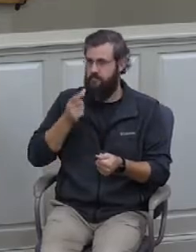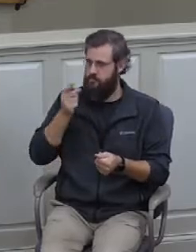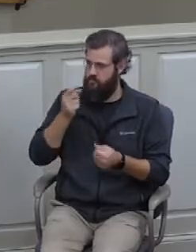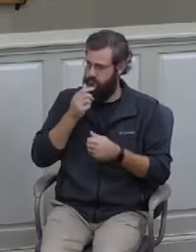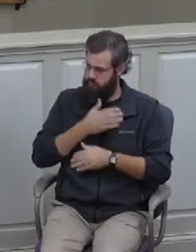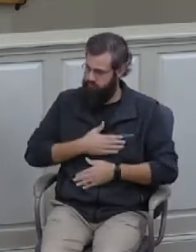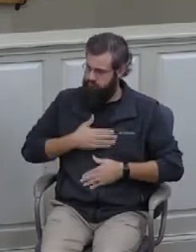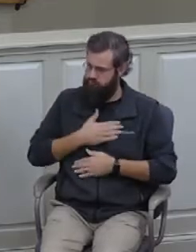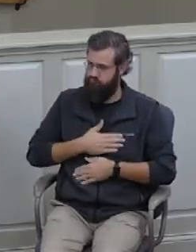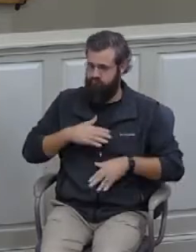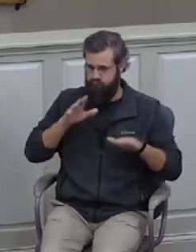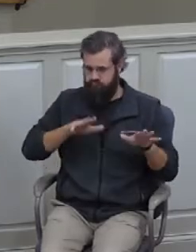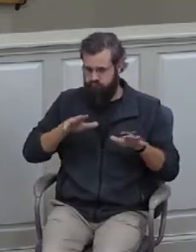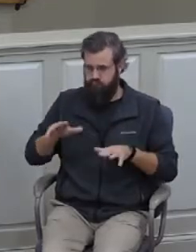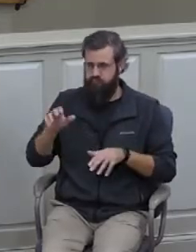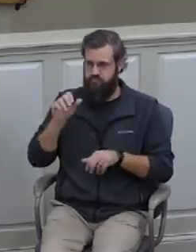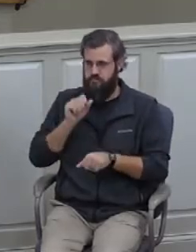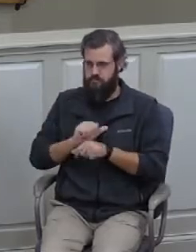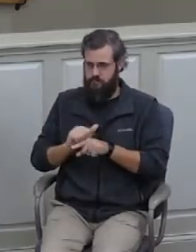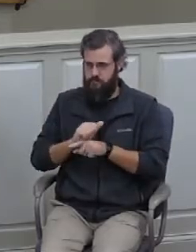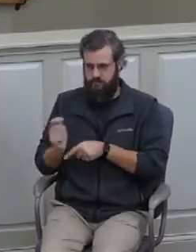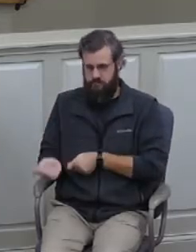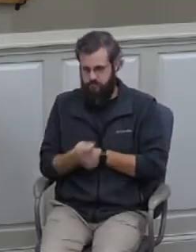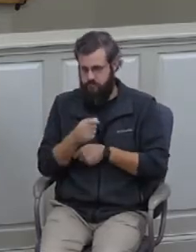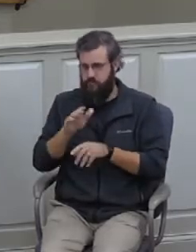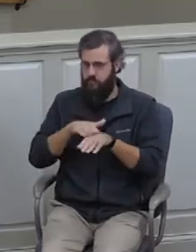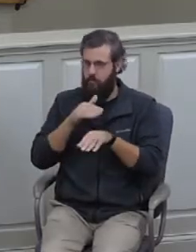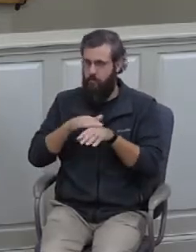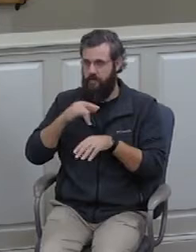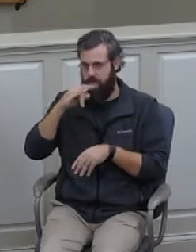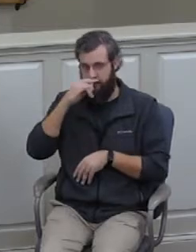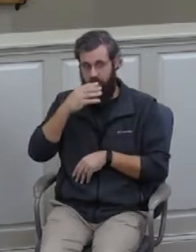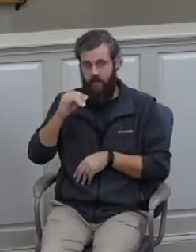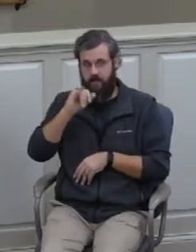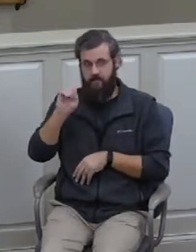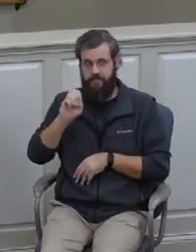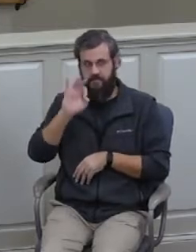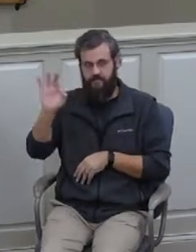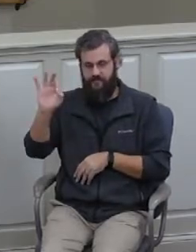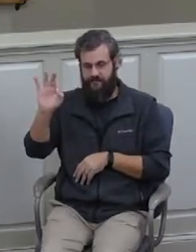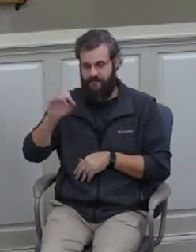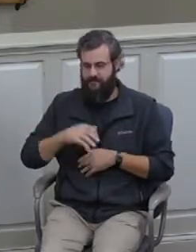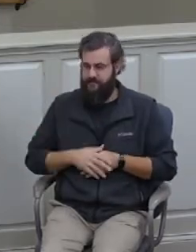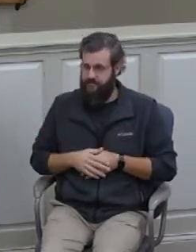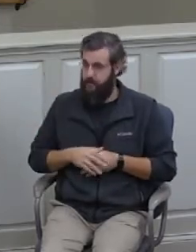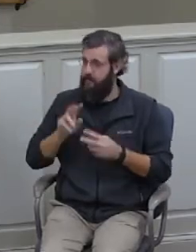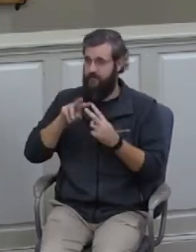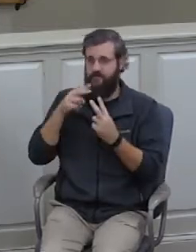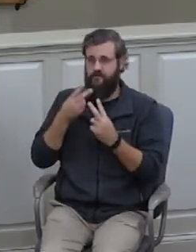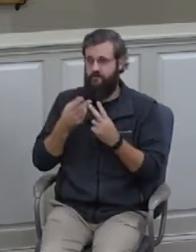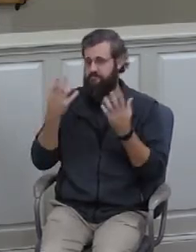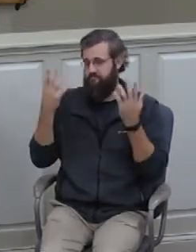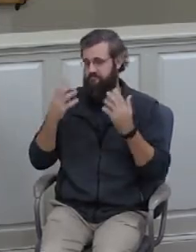your downtime, work on your golf game, spoil your grandkids and Jeff, or vice versa.